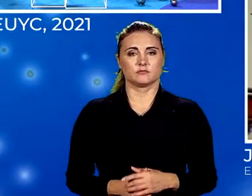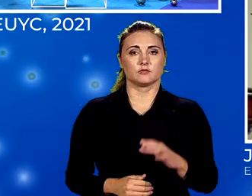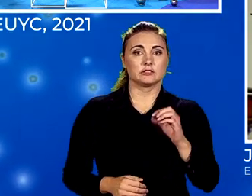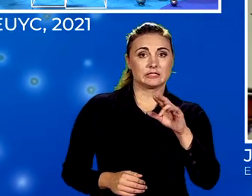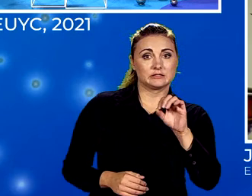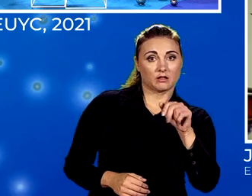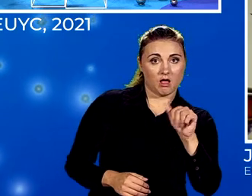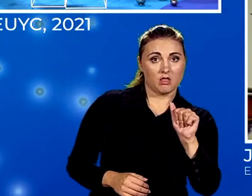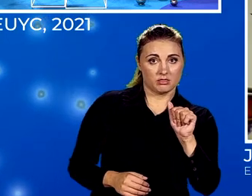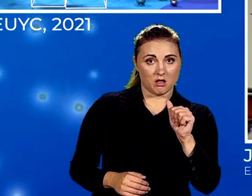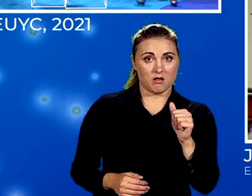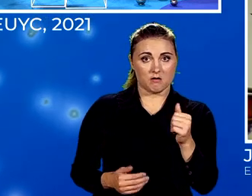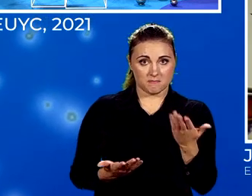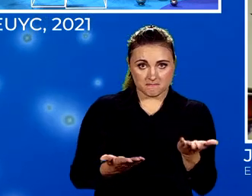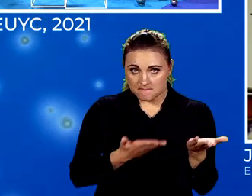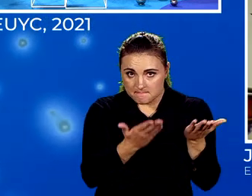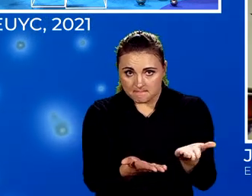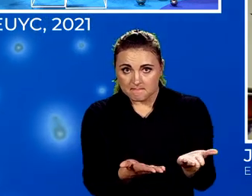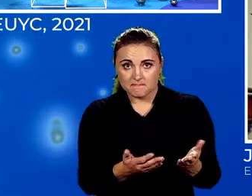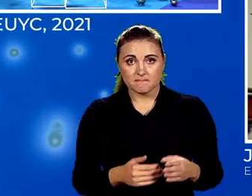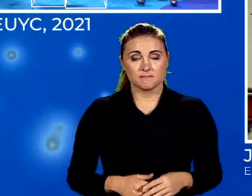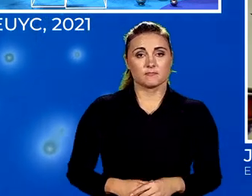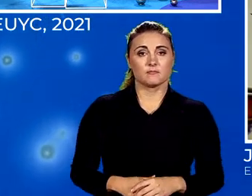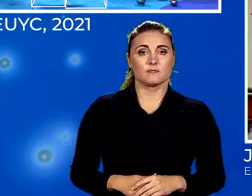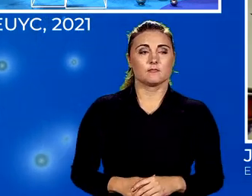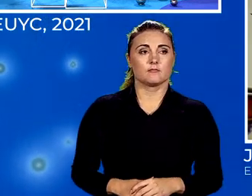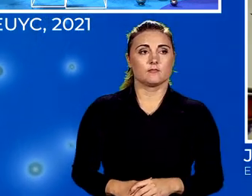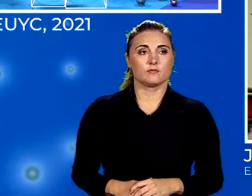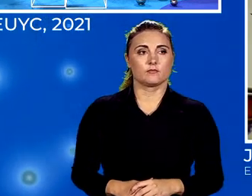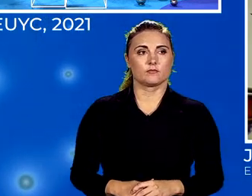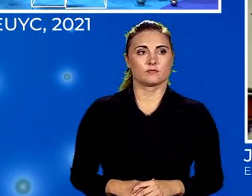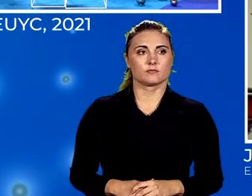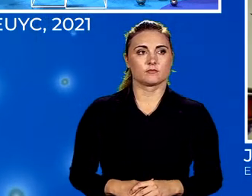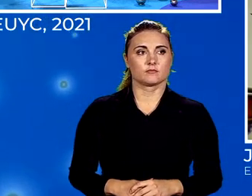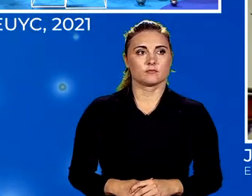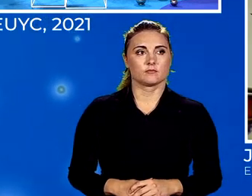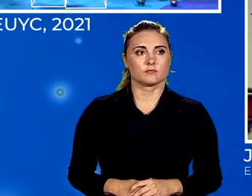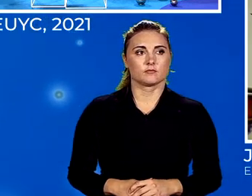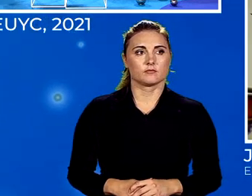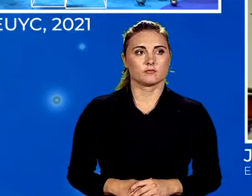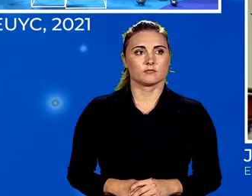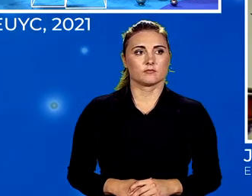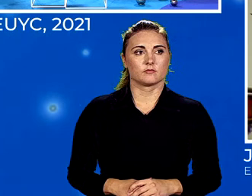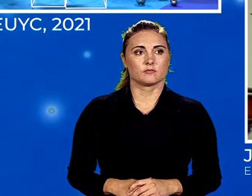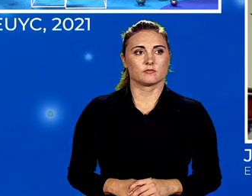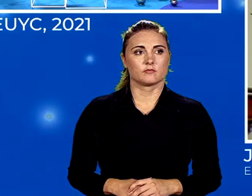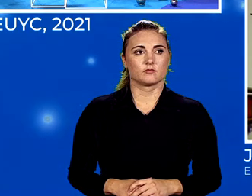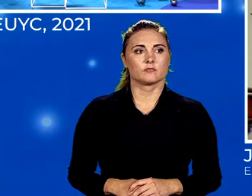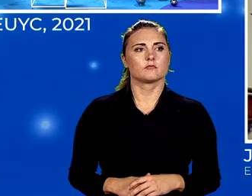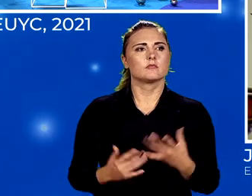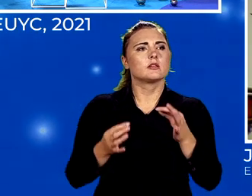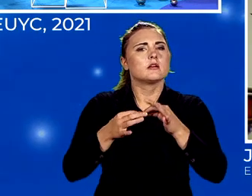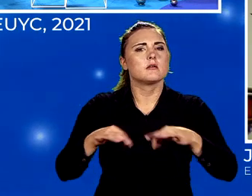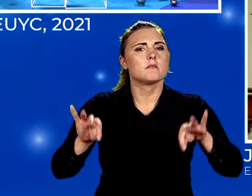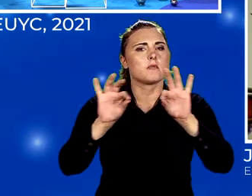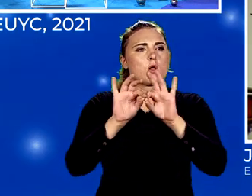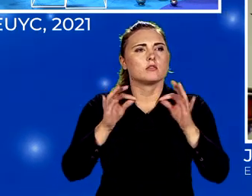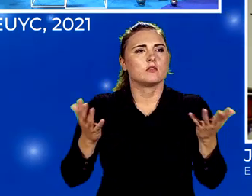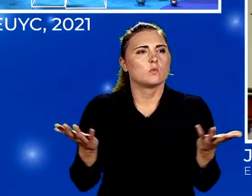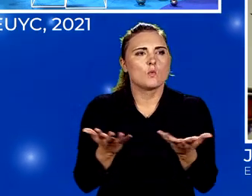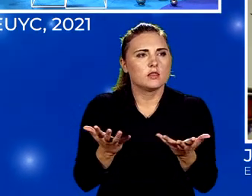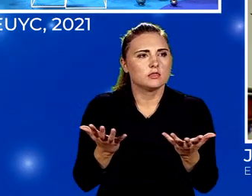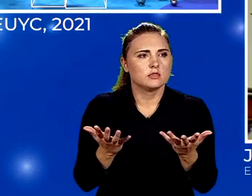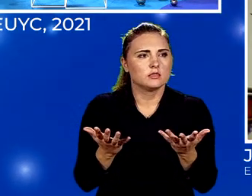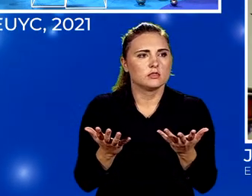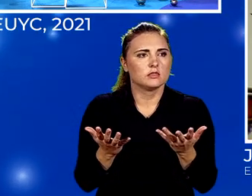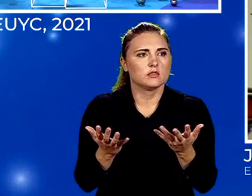Or Ms. Xenofontos. So I would say prioritize the investments in the youth sector to